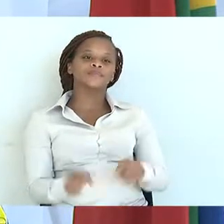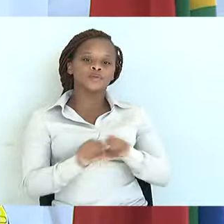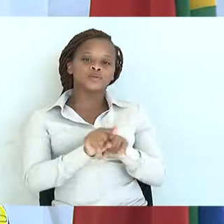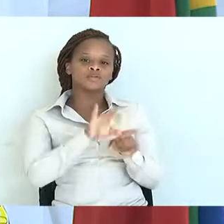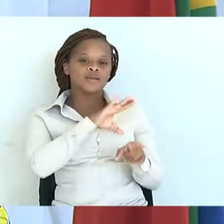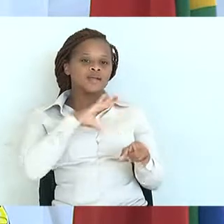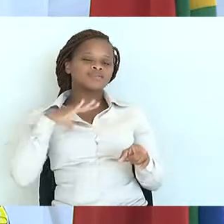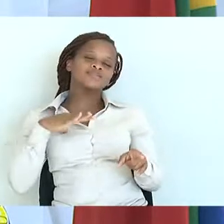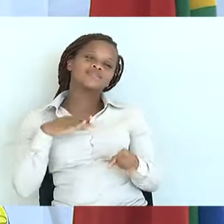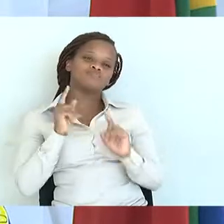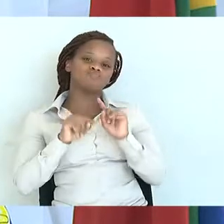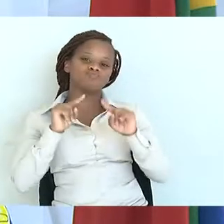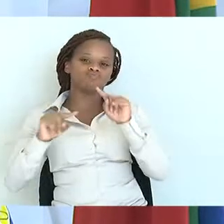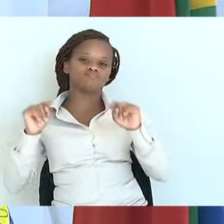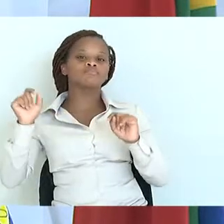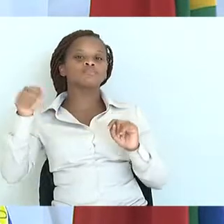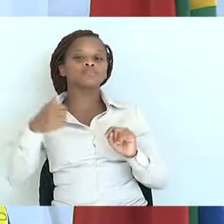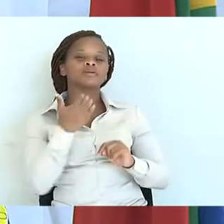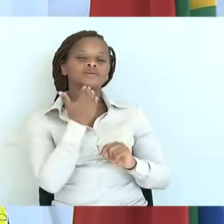namakhansela. Siyacela ukuthi